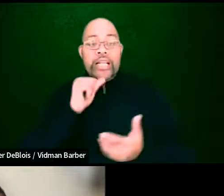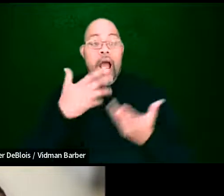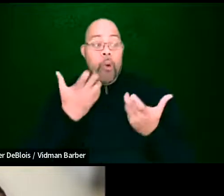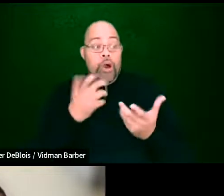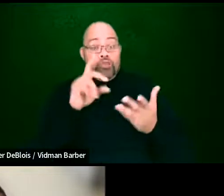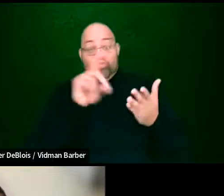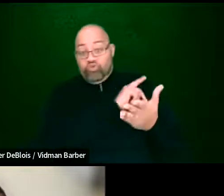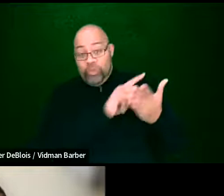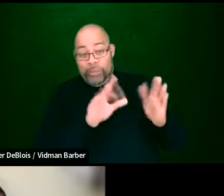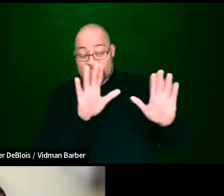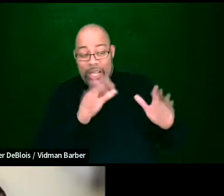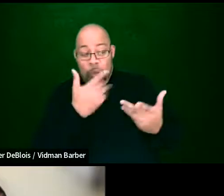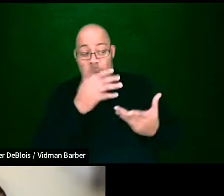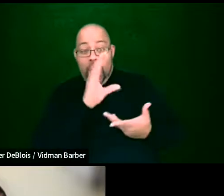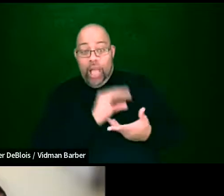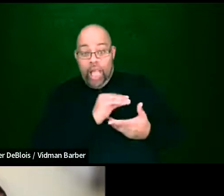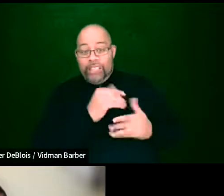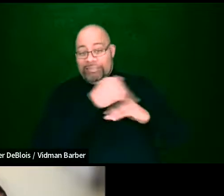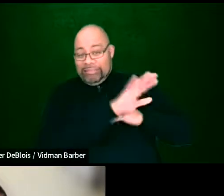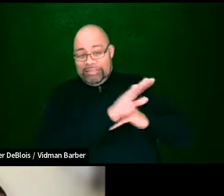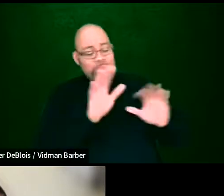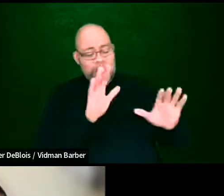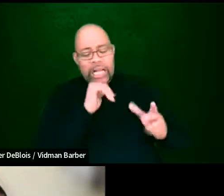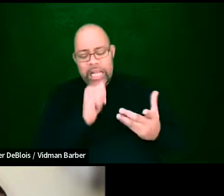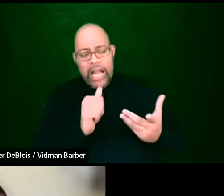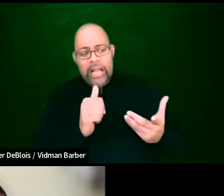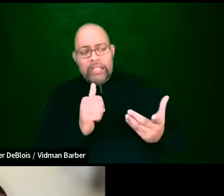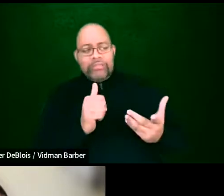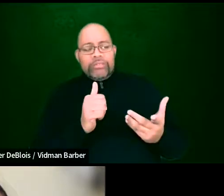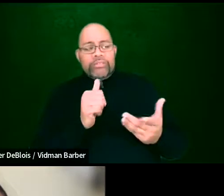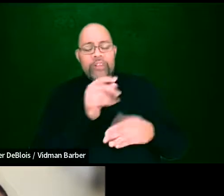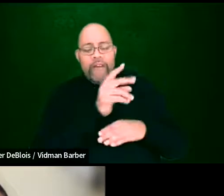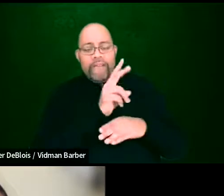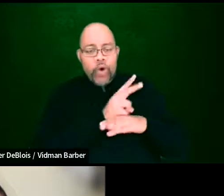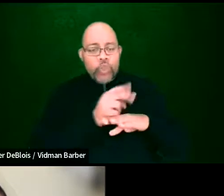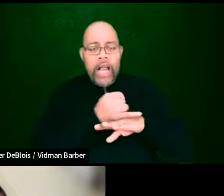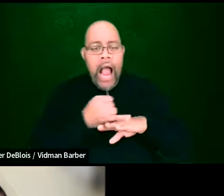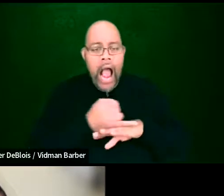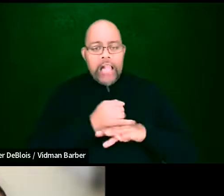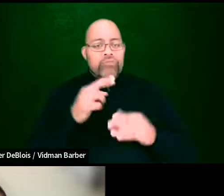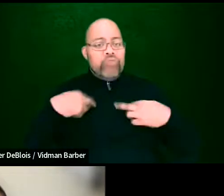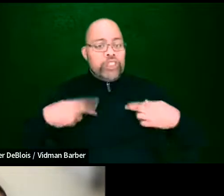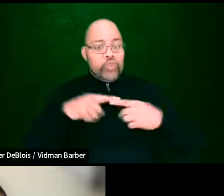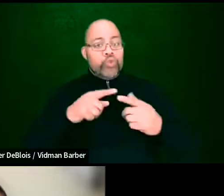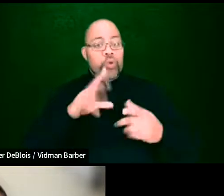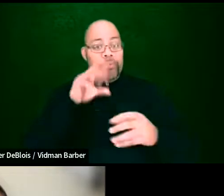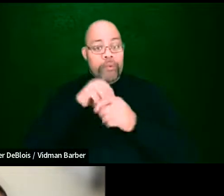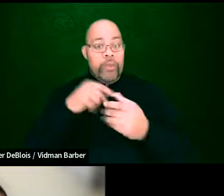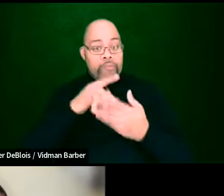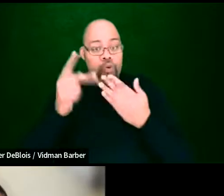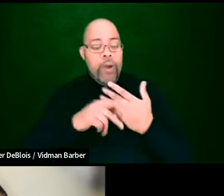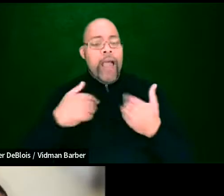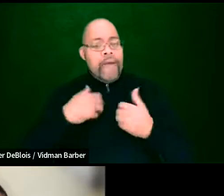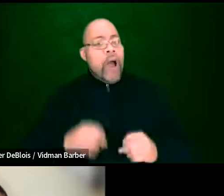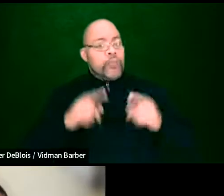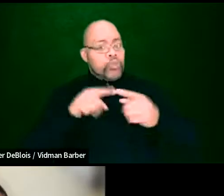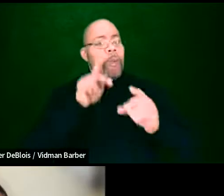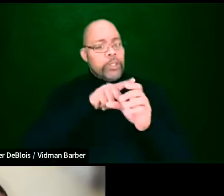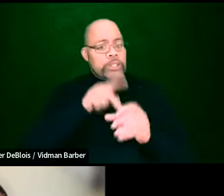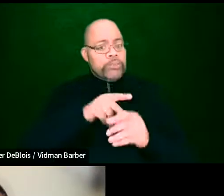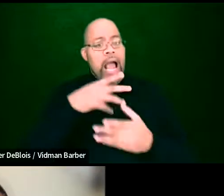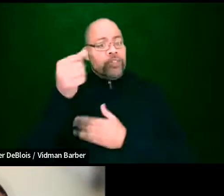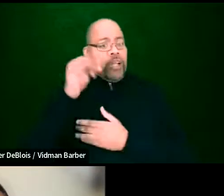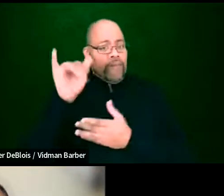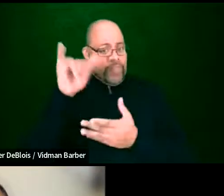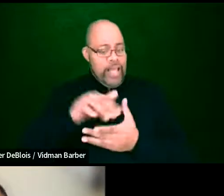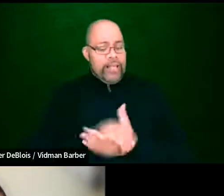to discourage, off non-Virgin Island residents to participate in the program. There are opportunities to participate outside